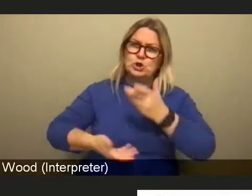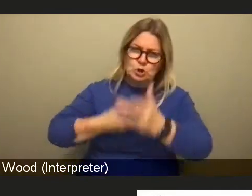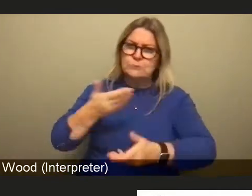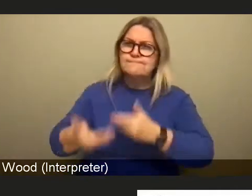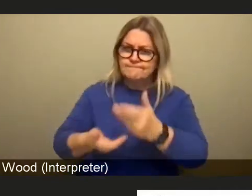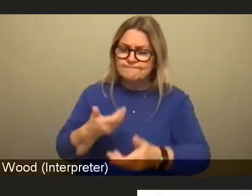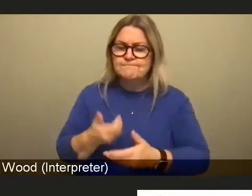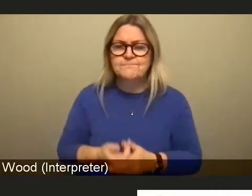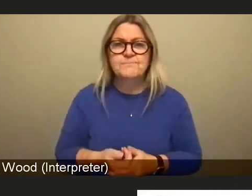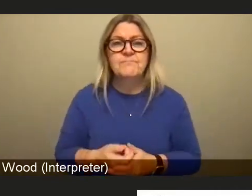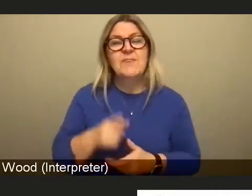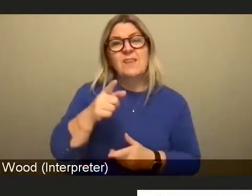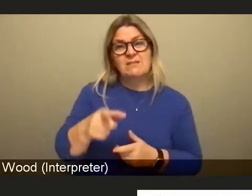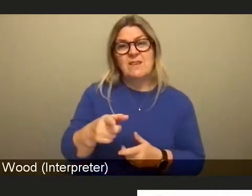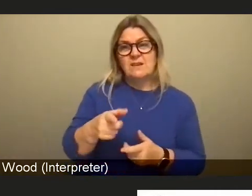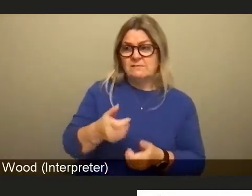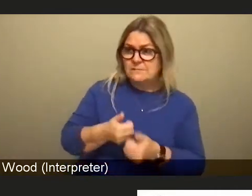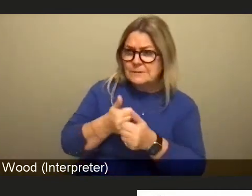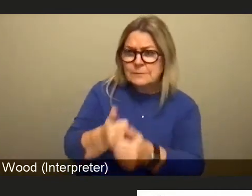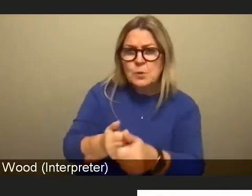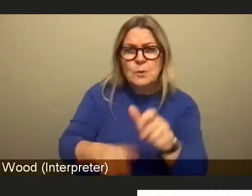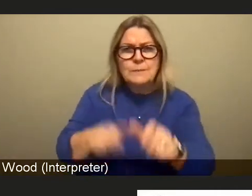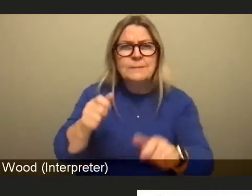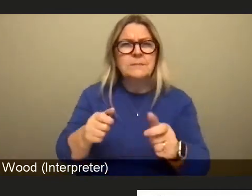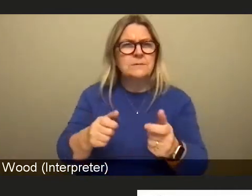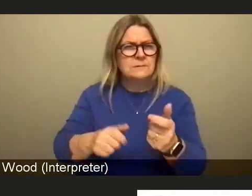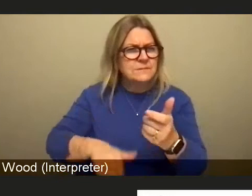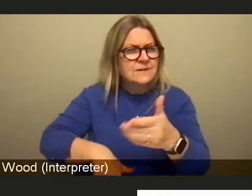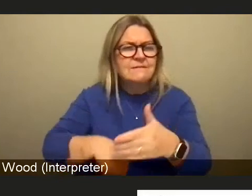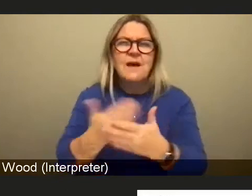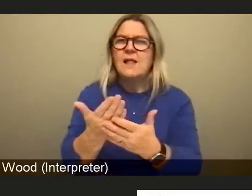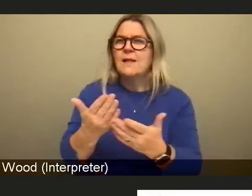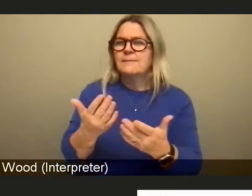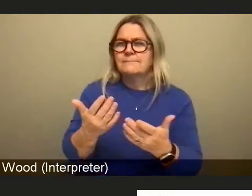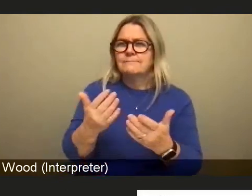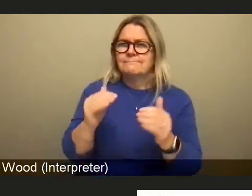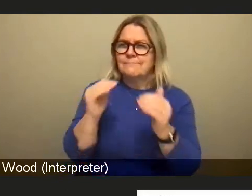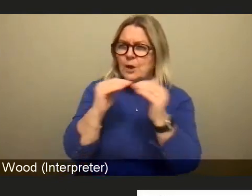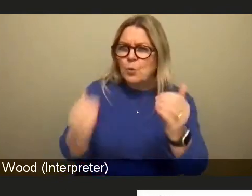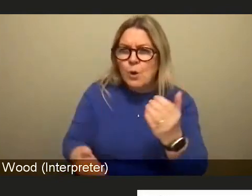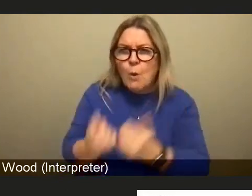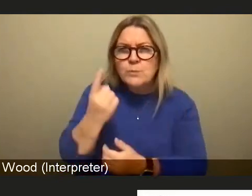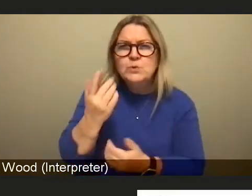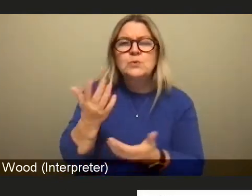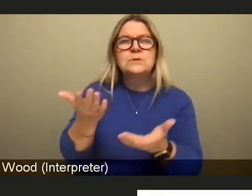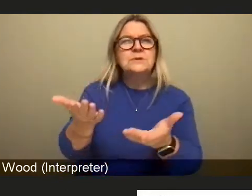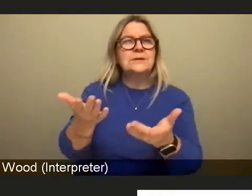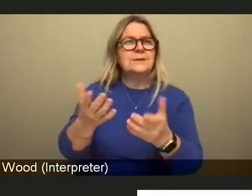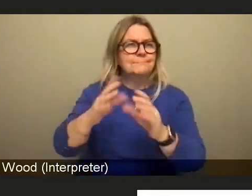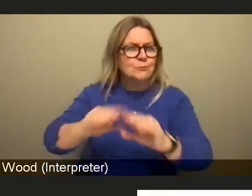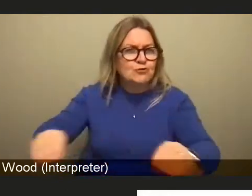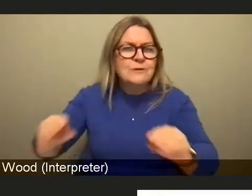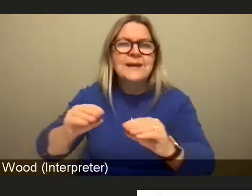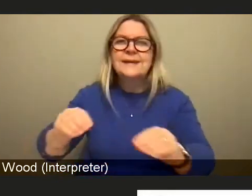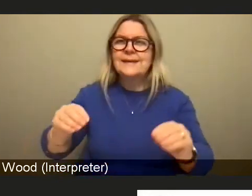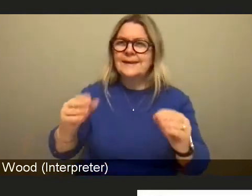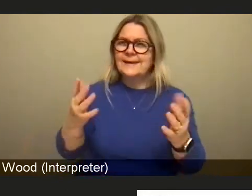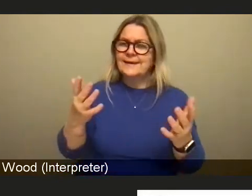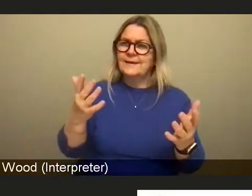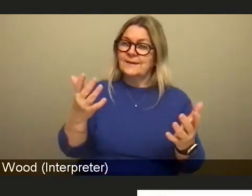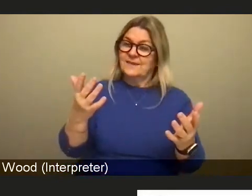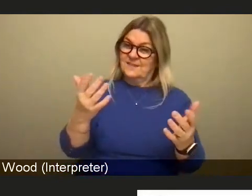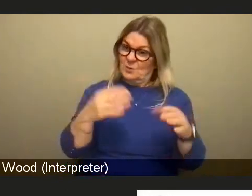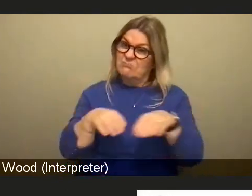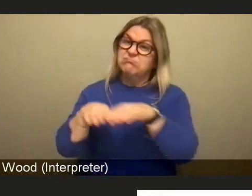of individuals and thinking about equality of opportunity and progression and training within the company, so that other colleagues, we can continue